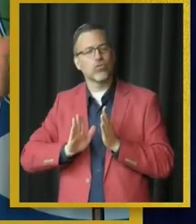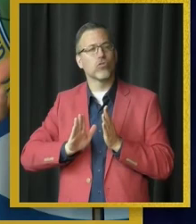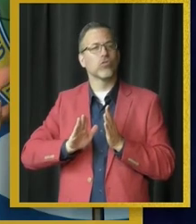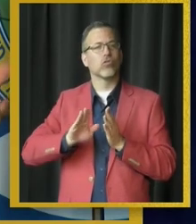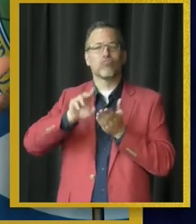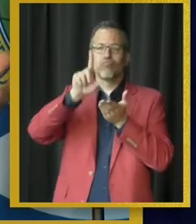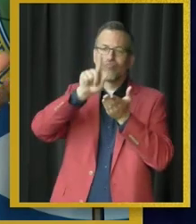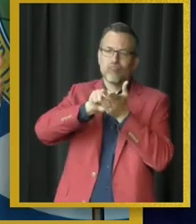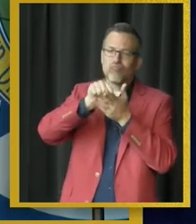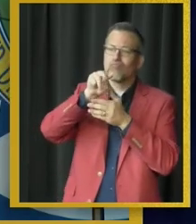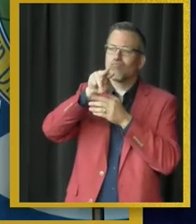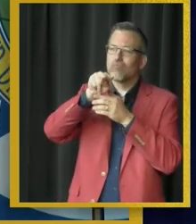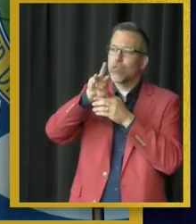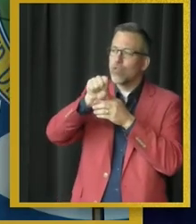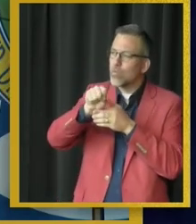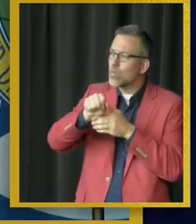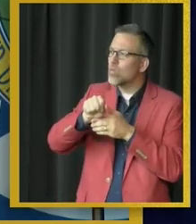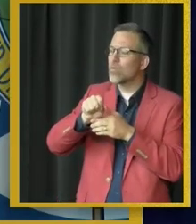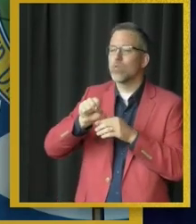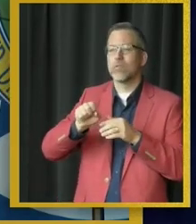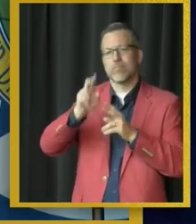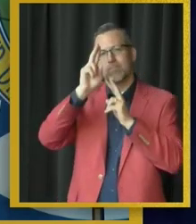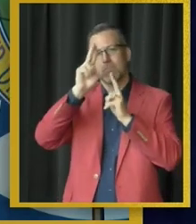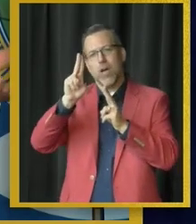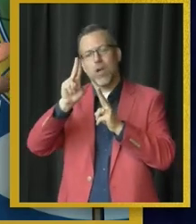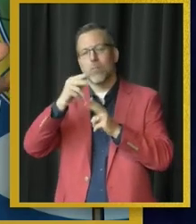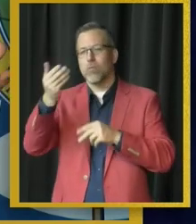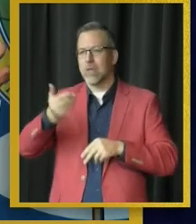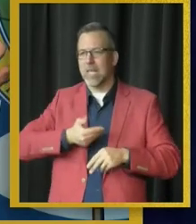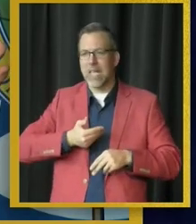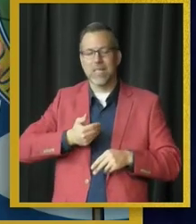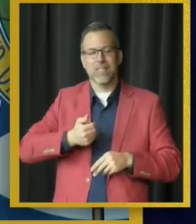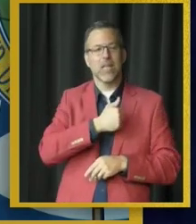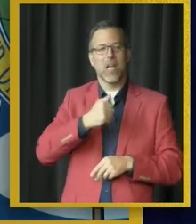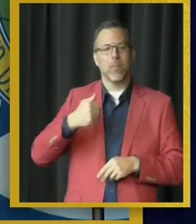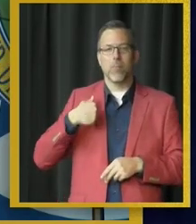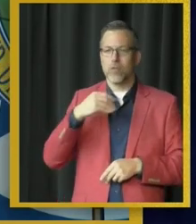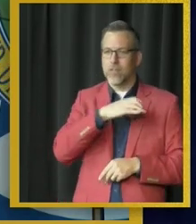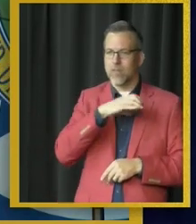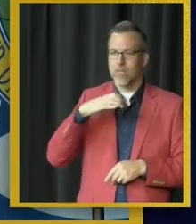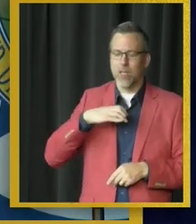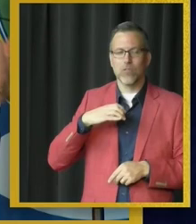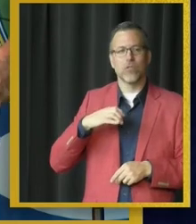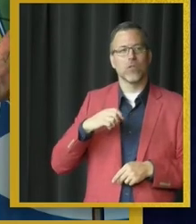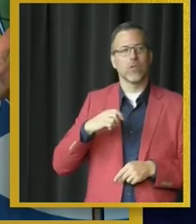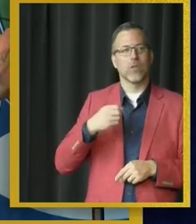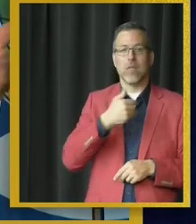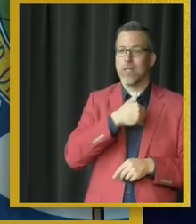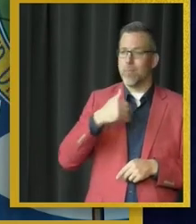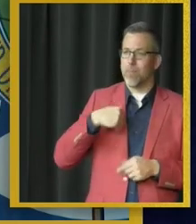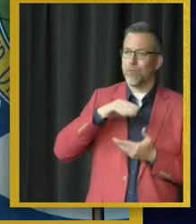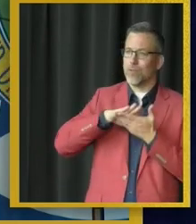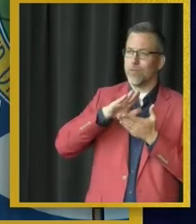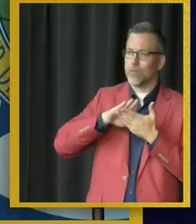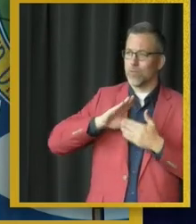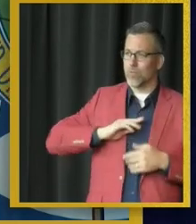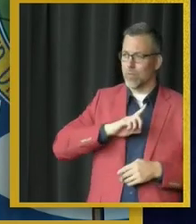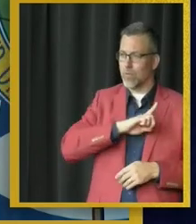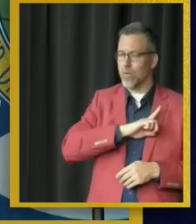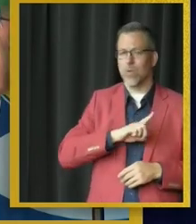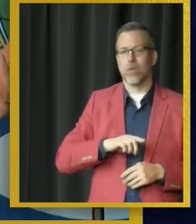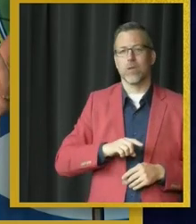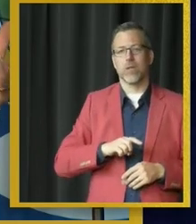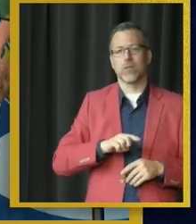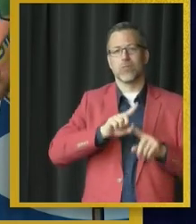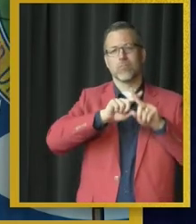the distinguished guests that are here, the members of the Metro Council, members of the school board, all